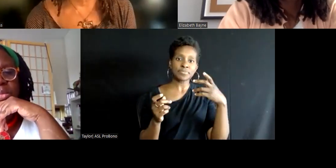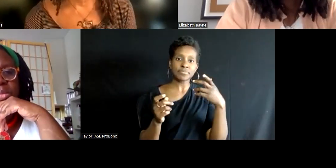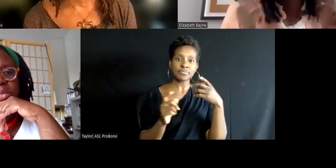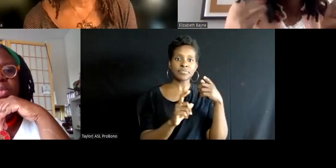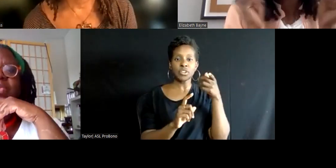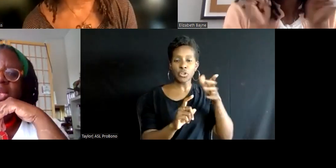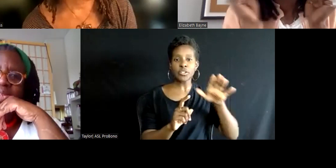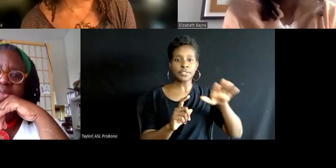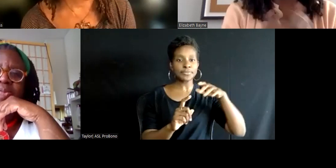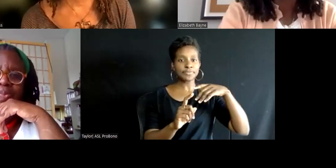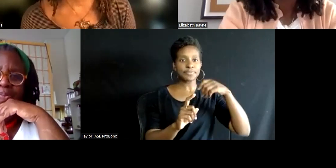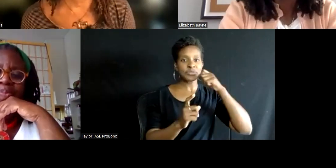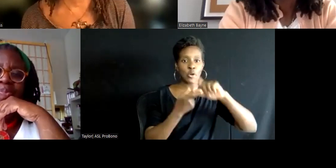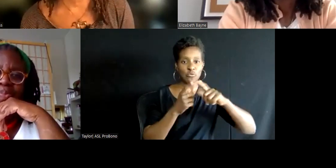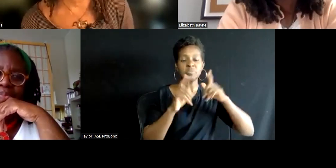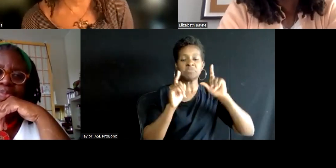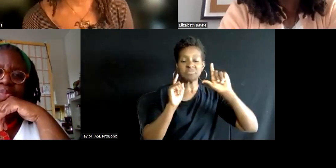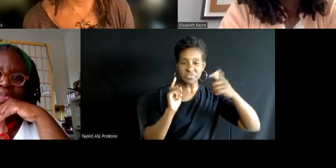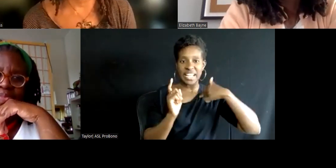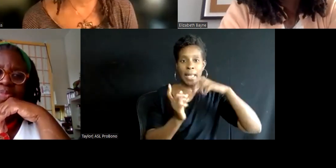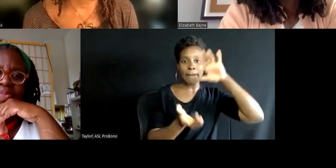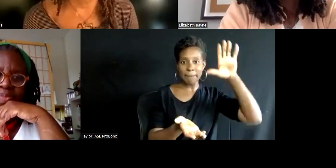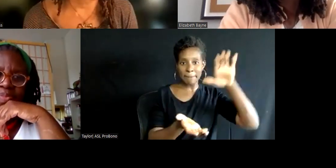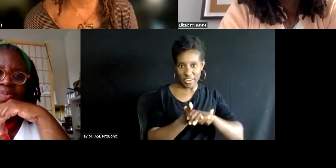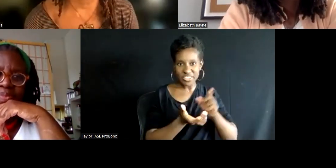ago. So she's happily married now.